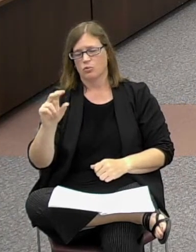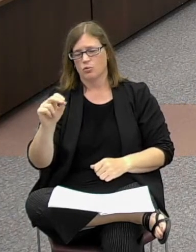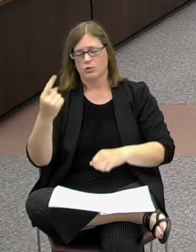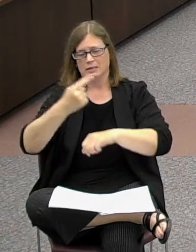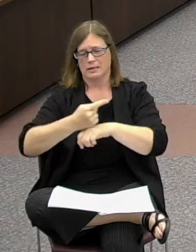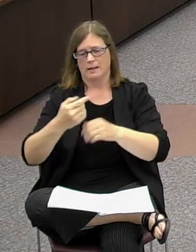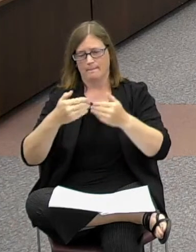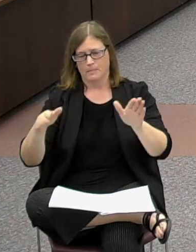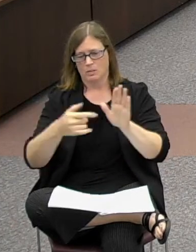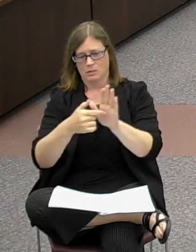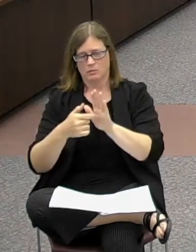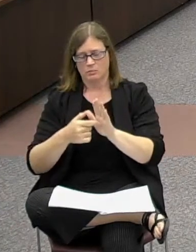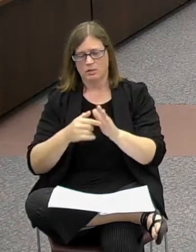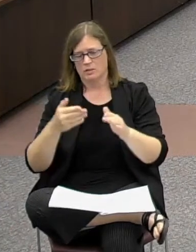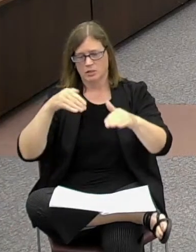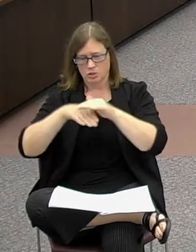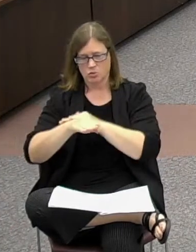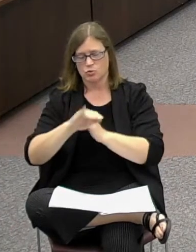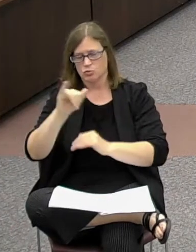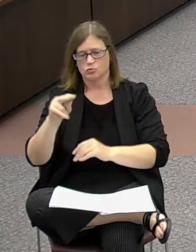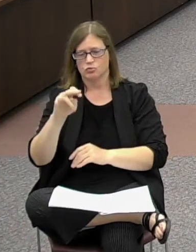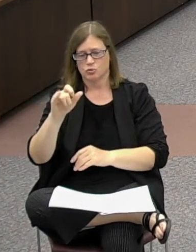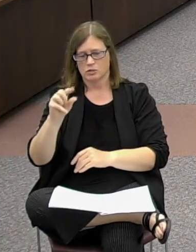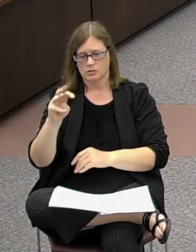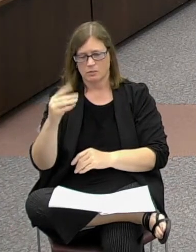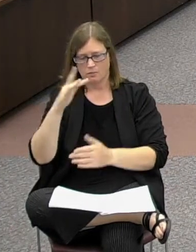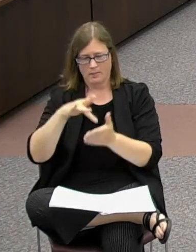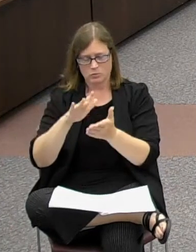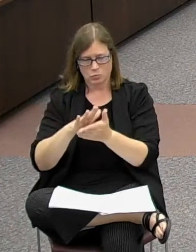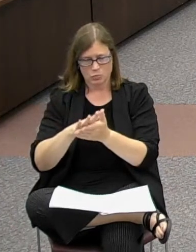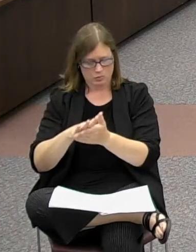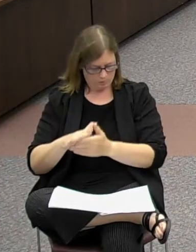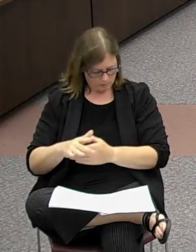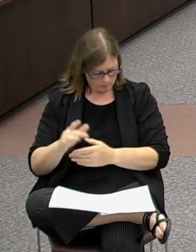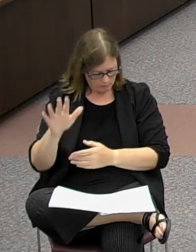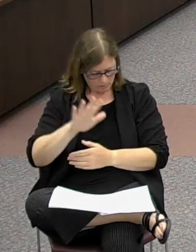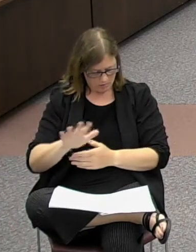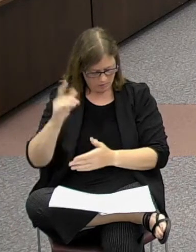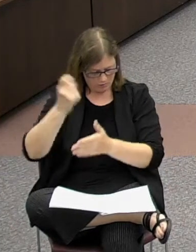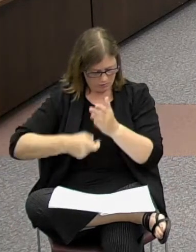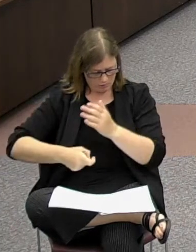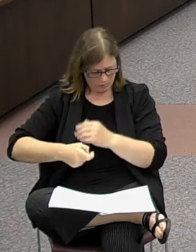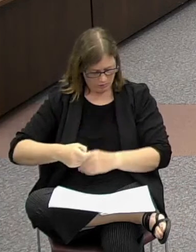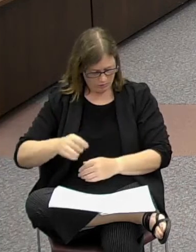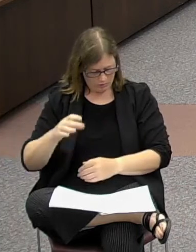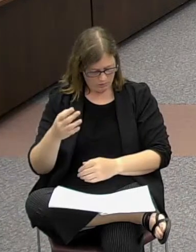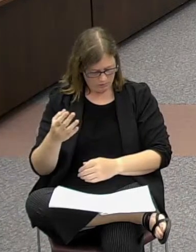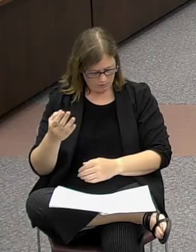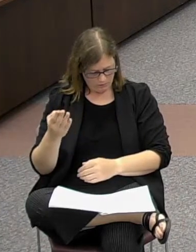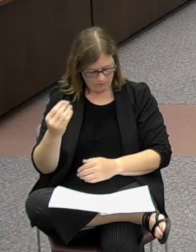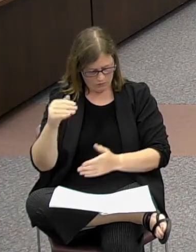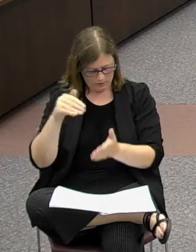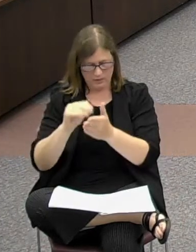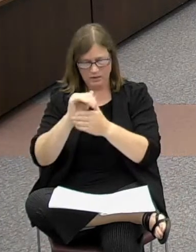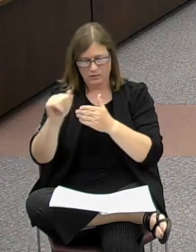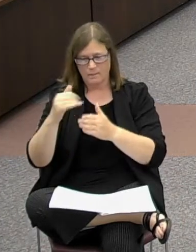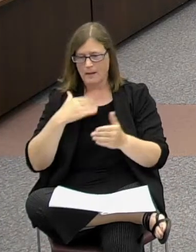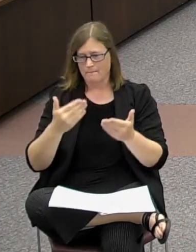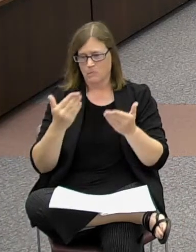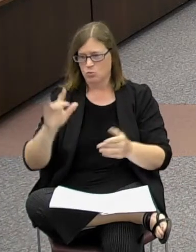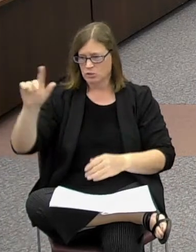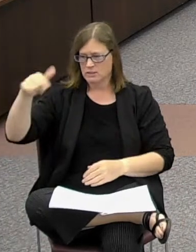school introduction to journalism new curriculum with an estimated cost, again, of $14,000. That is my motion.